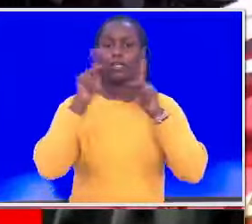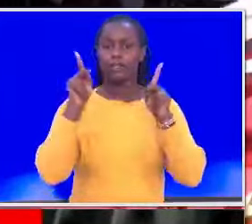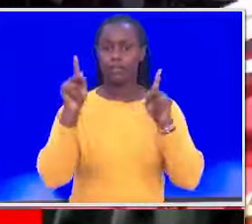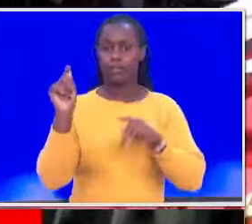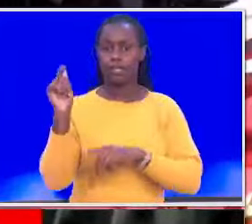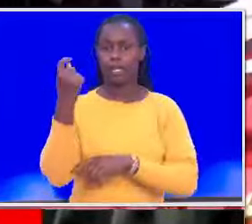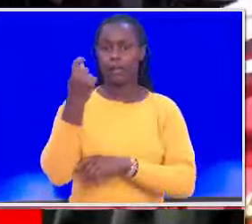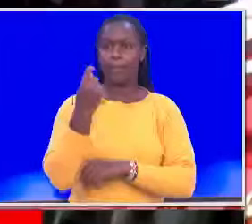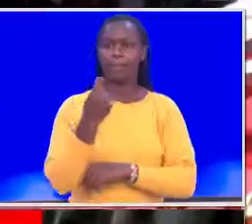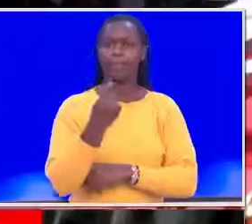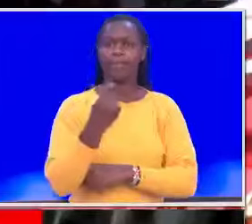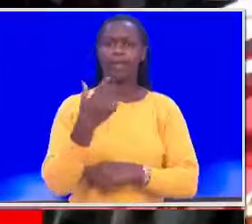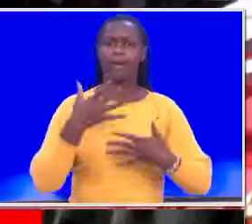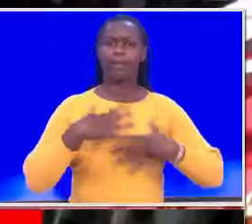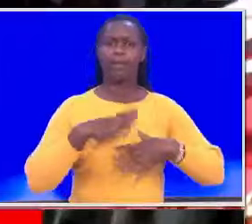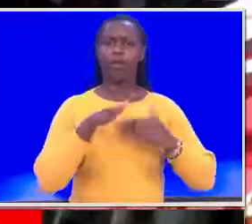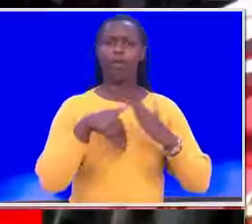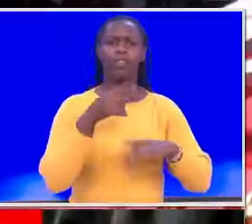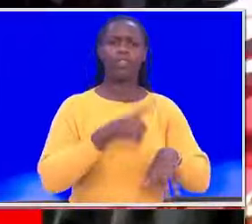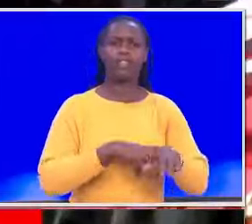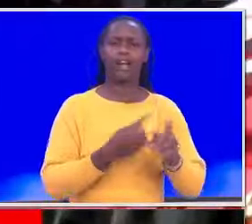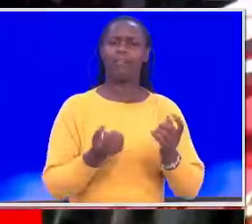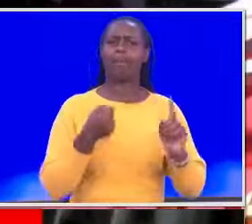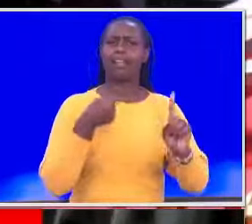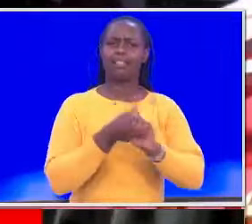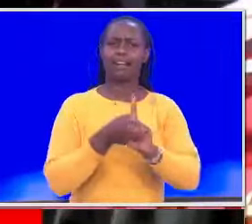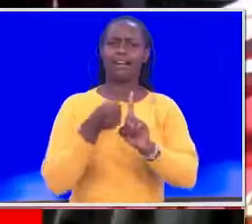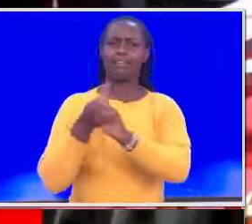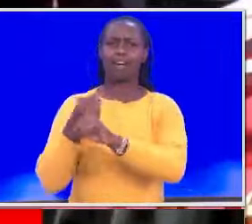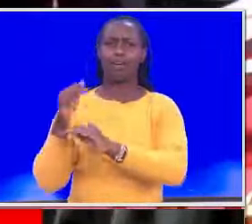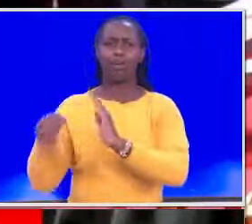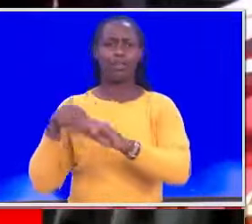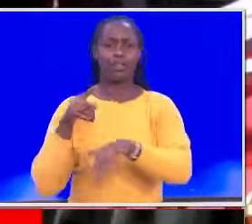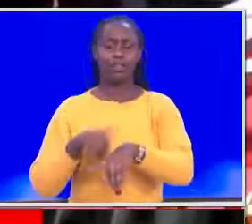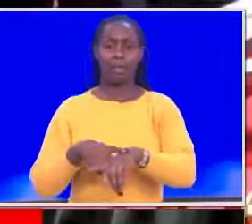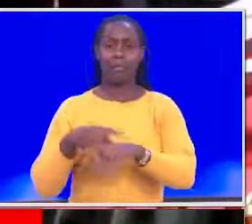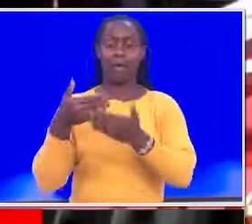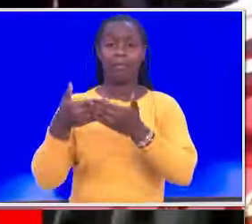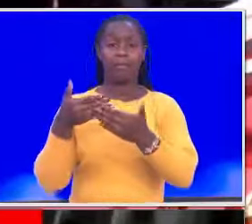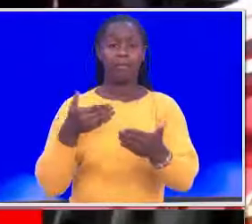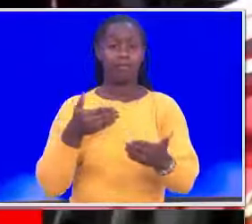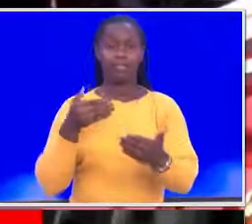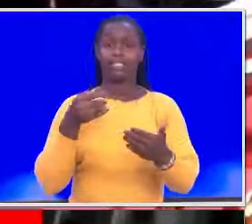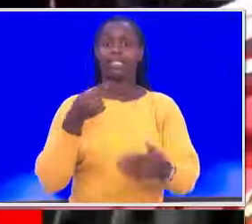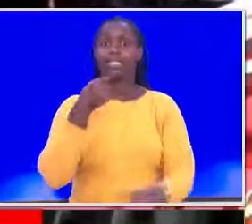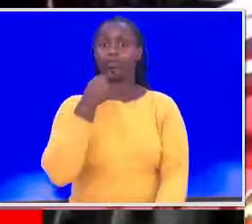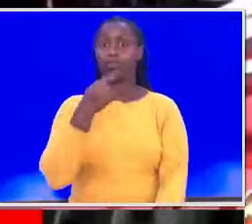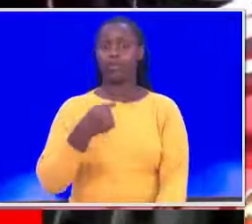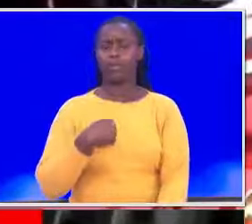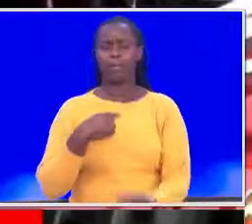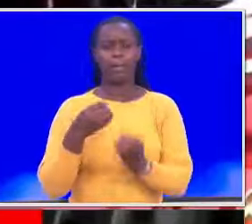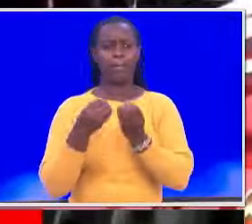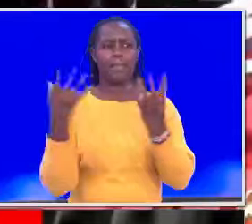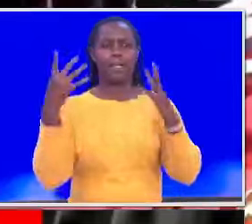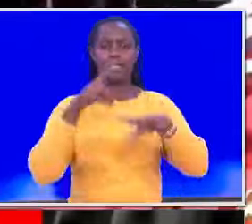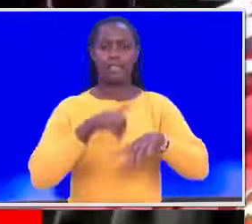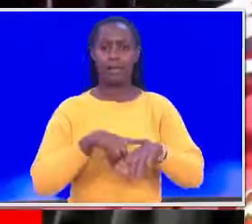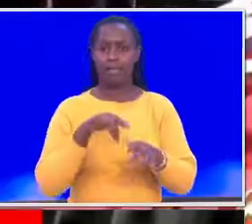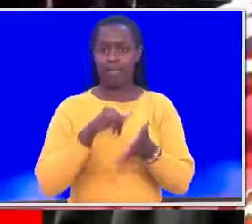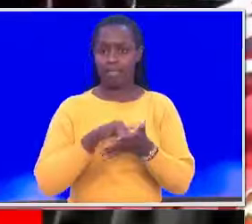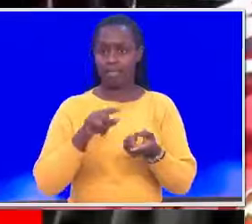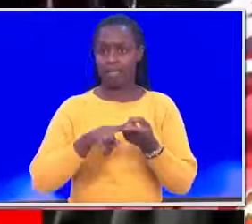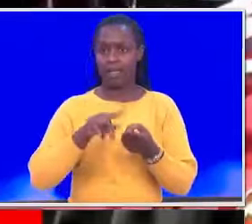watu kugongwa gongwa, hitting civilians left, right and center. He had told me many times, General